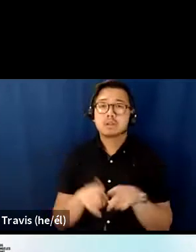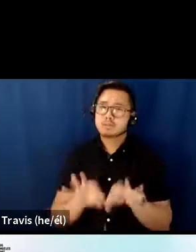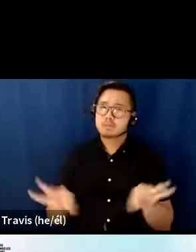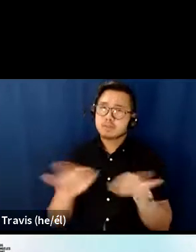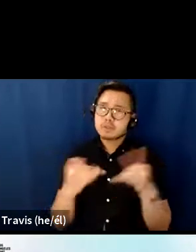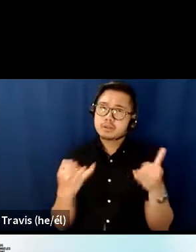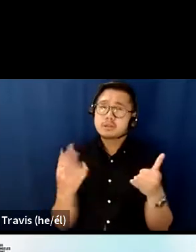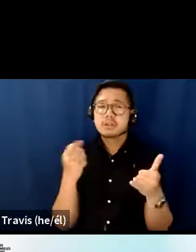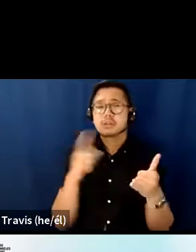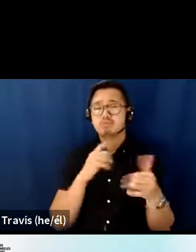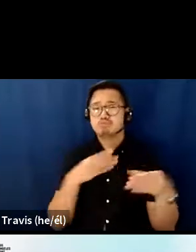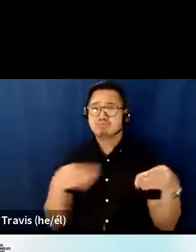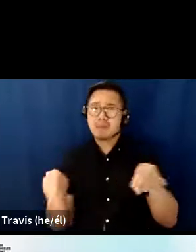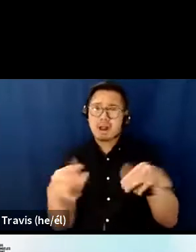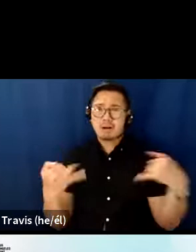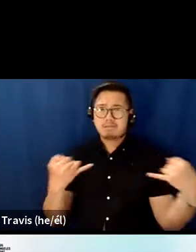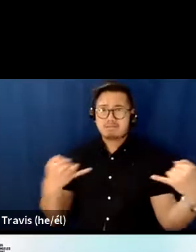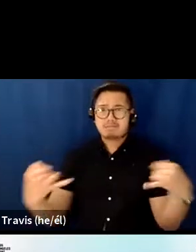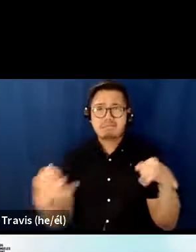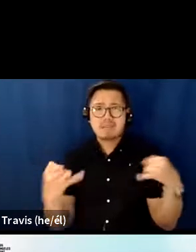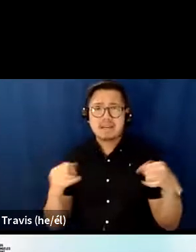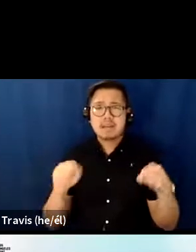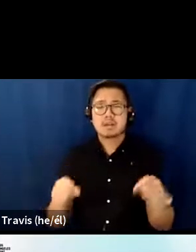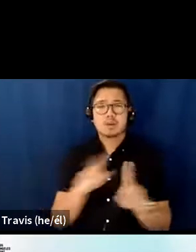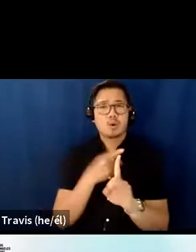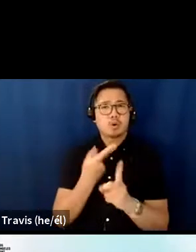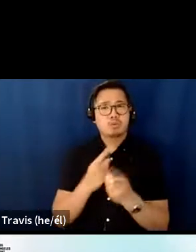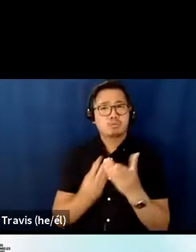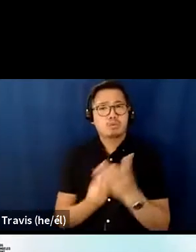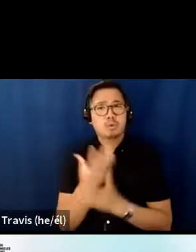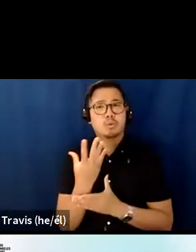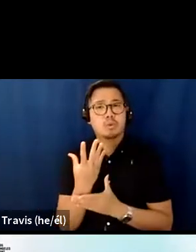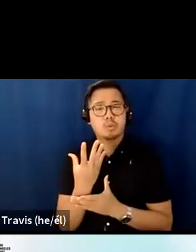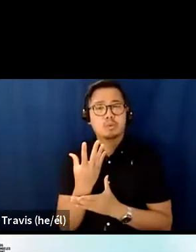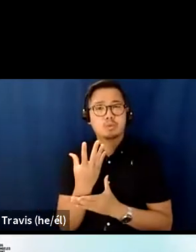them shift, bend, whatever it takes for you to grow. But